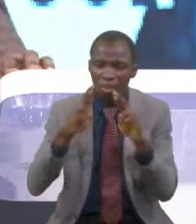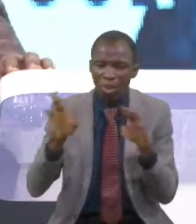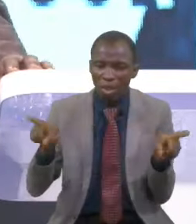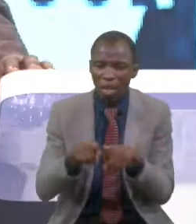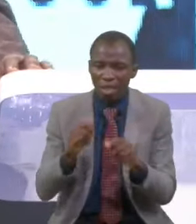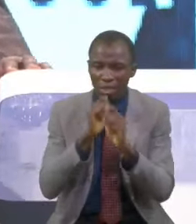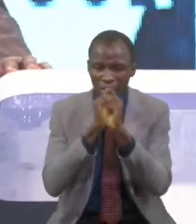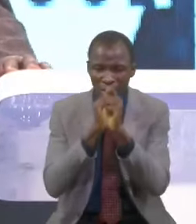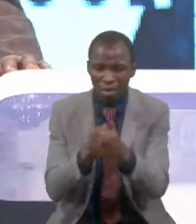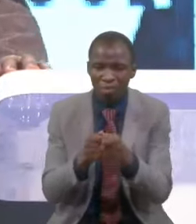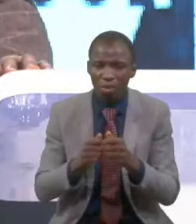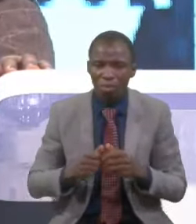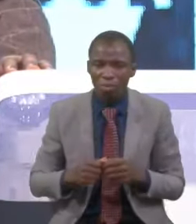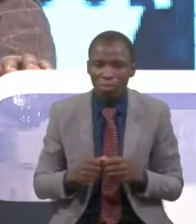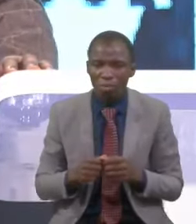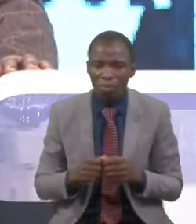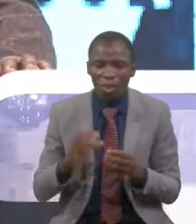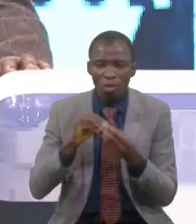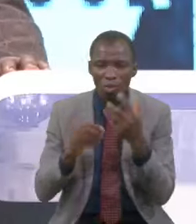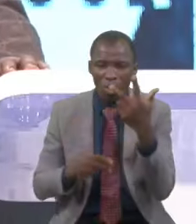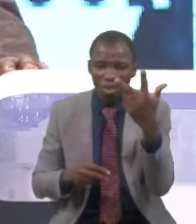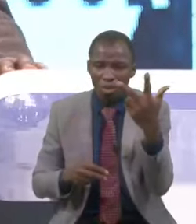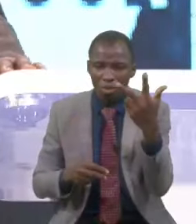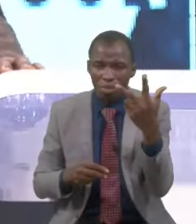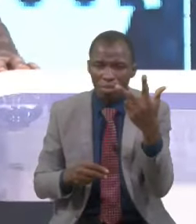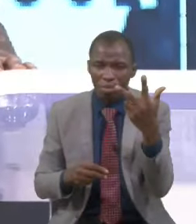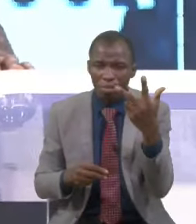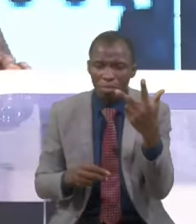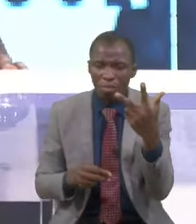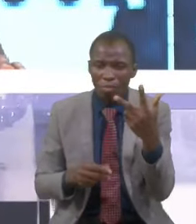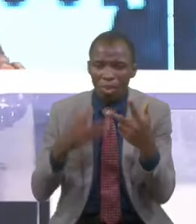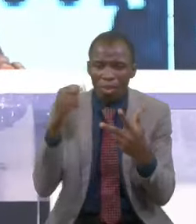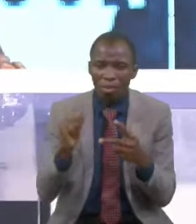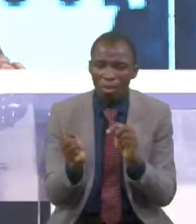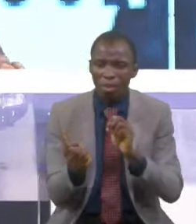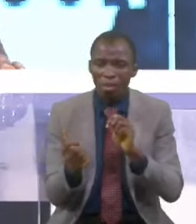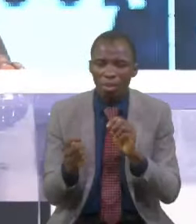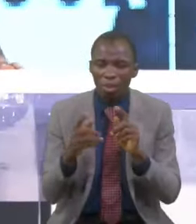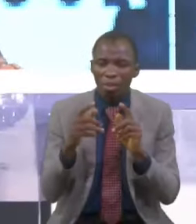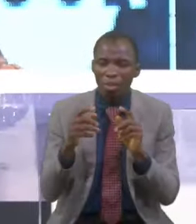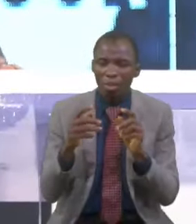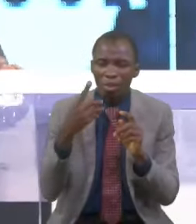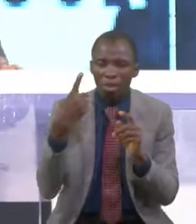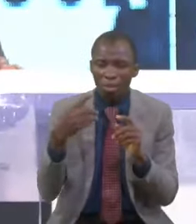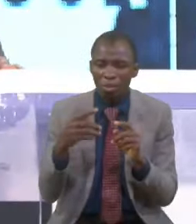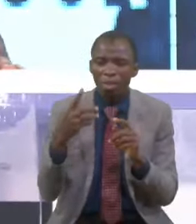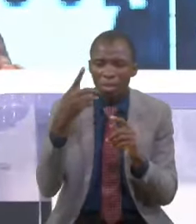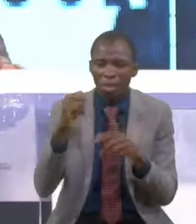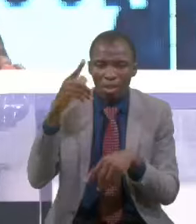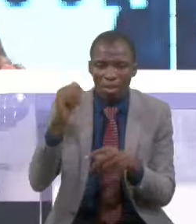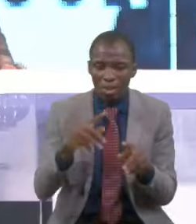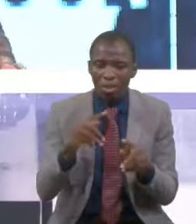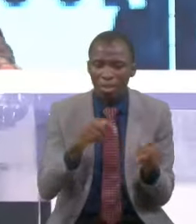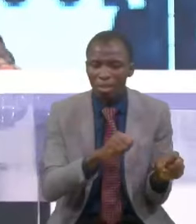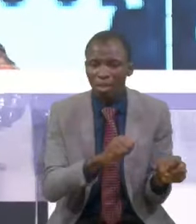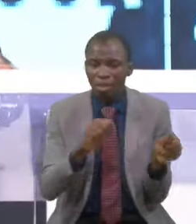gift. Number three, the translation and the rapture to